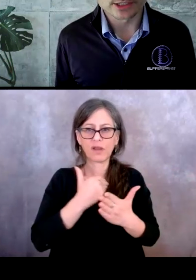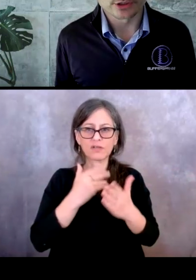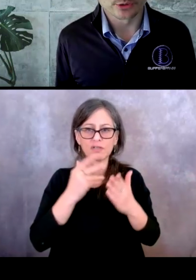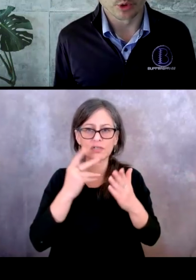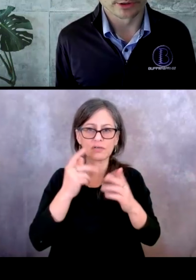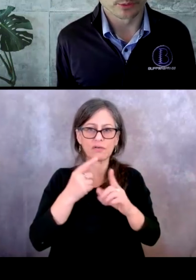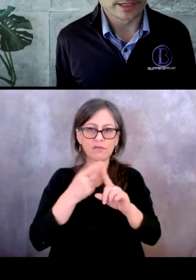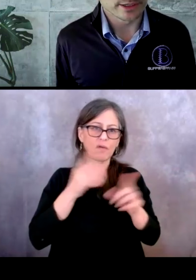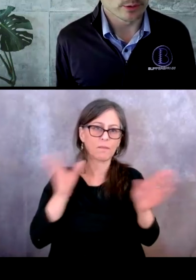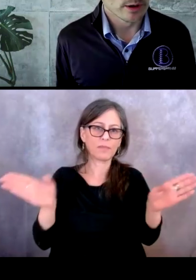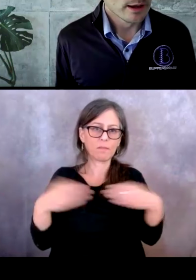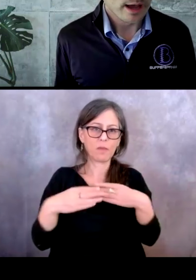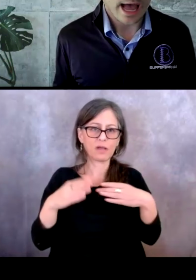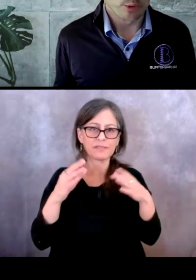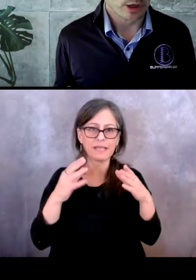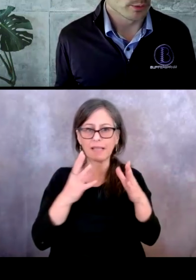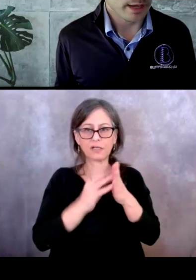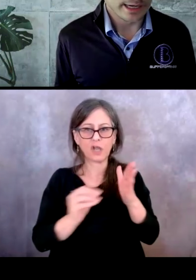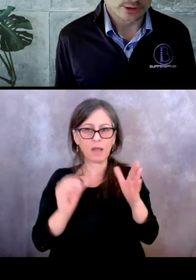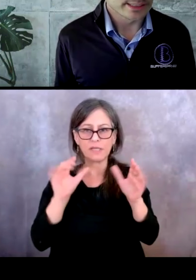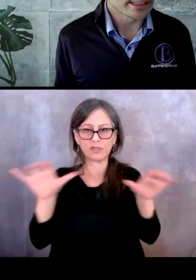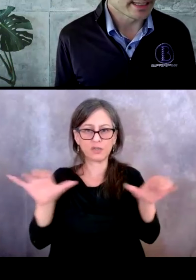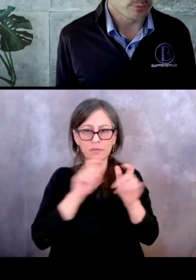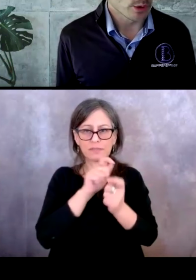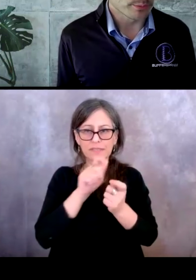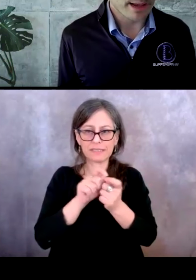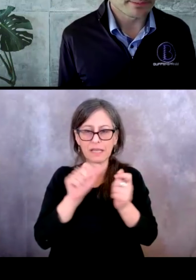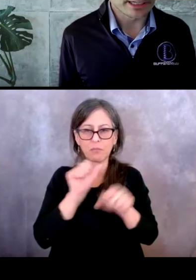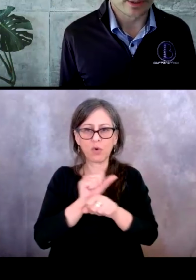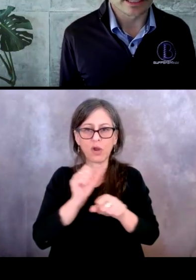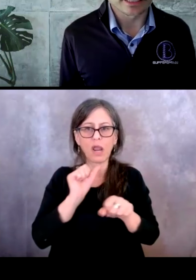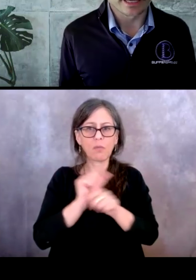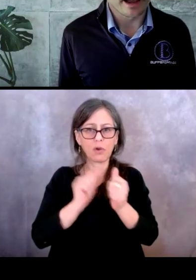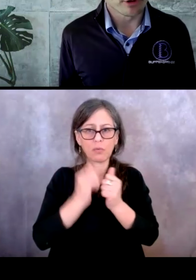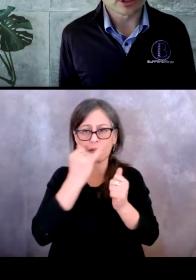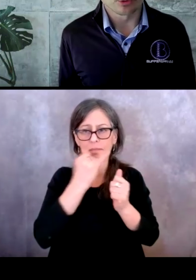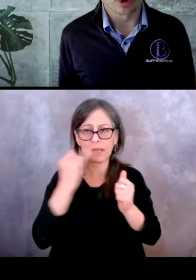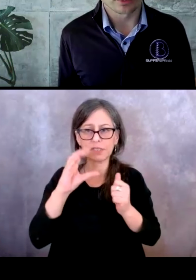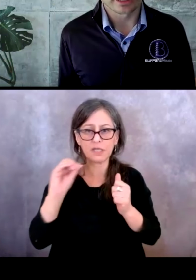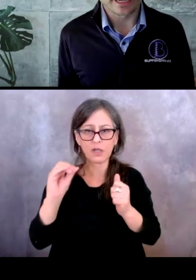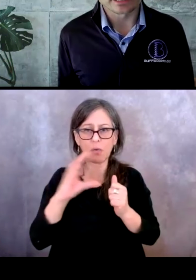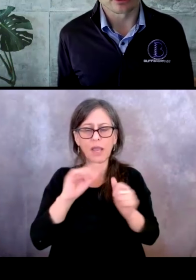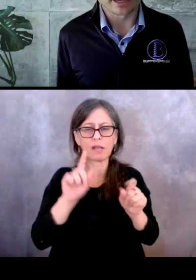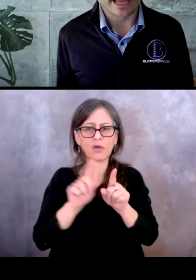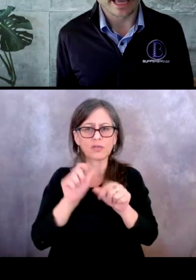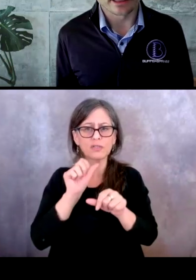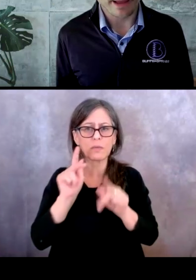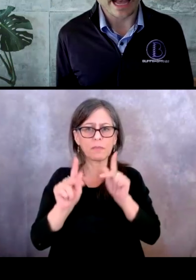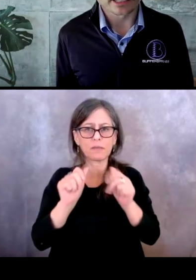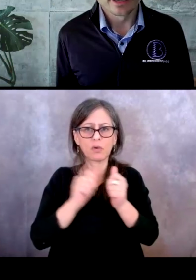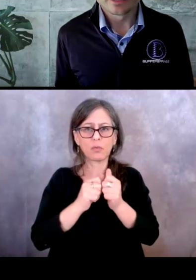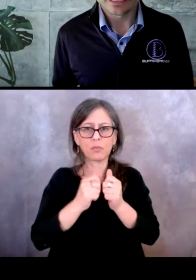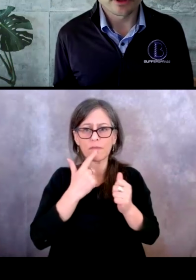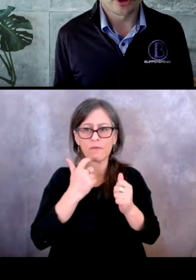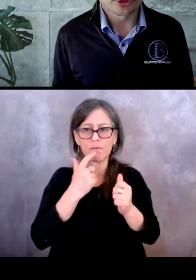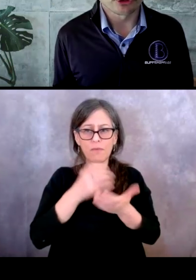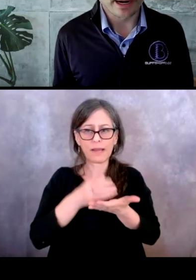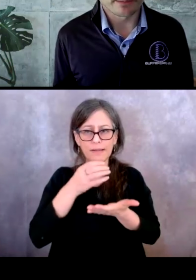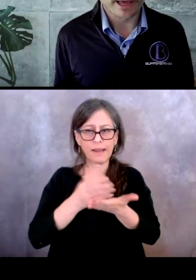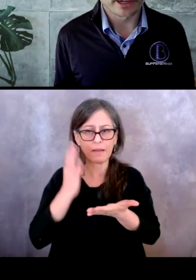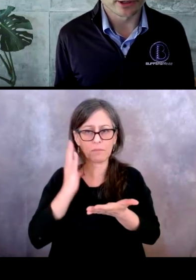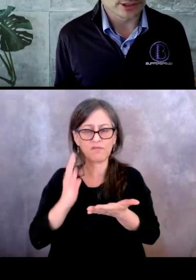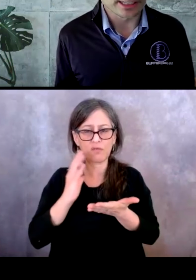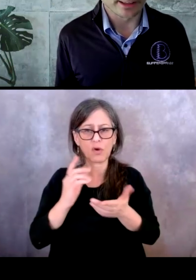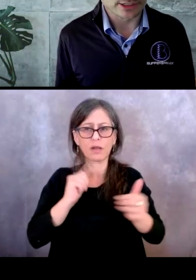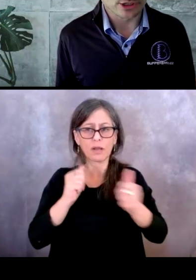can just do the work that we do. I do extensive work with PepsiCo, as I said. I've also worked with the guys in the Red Can in the past. Even though they're